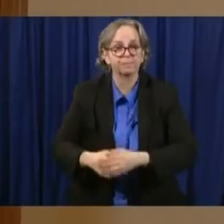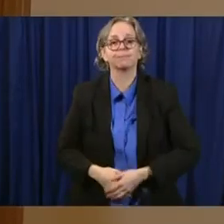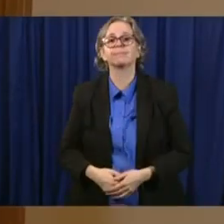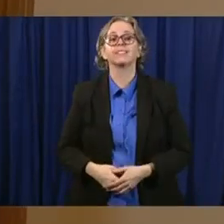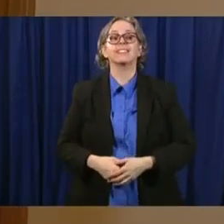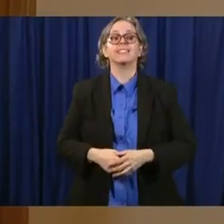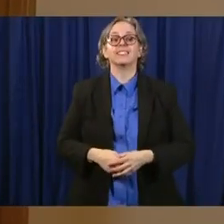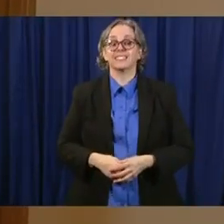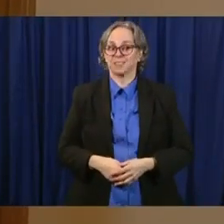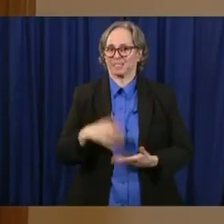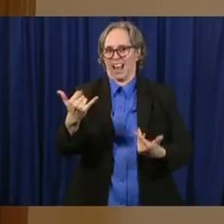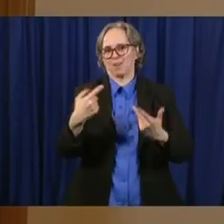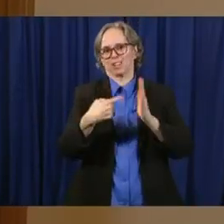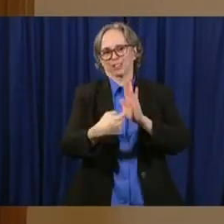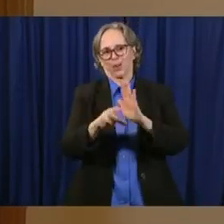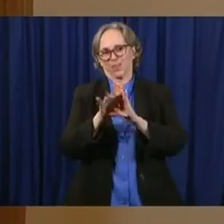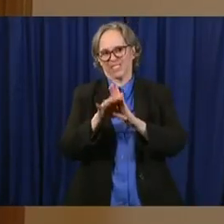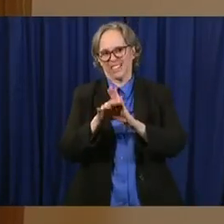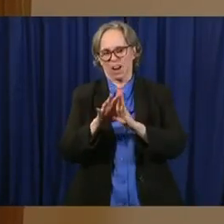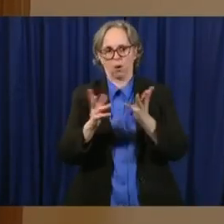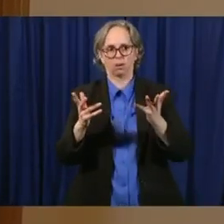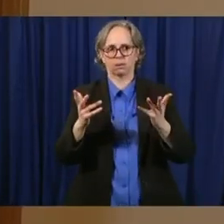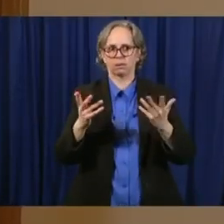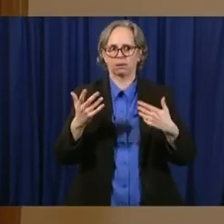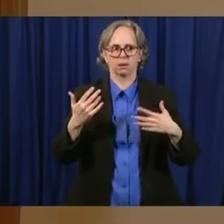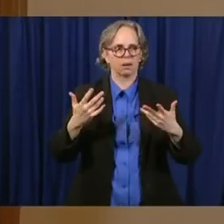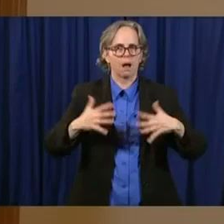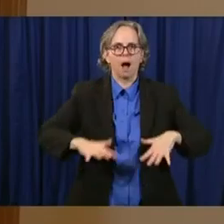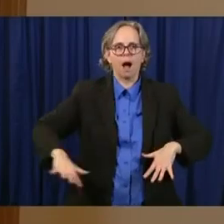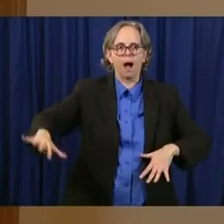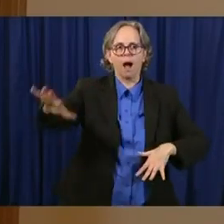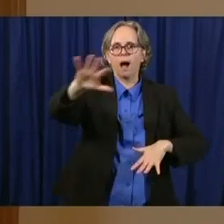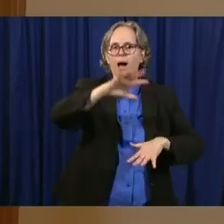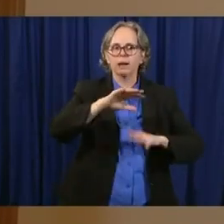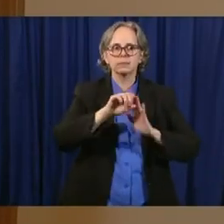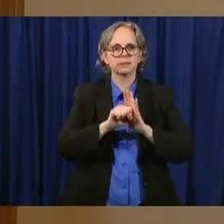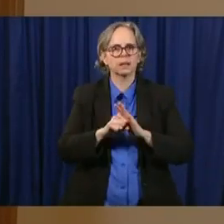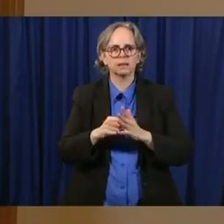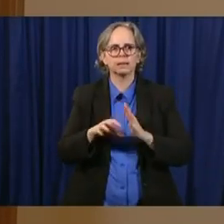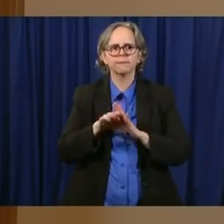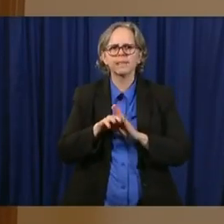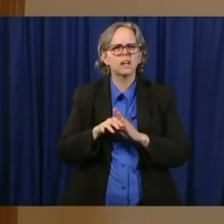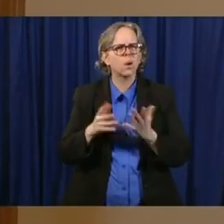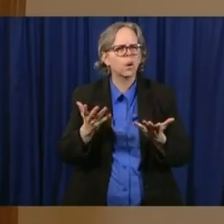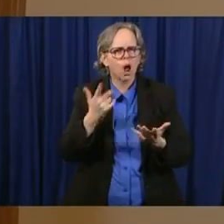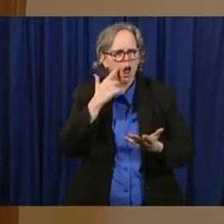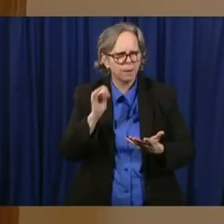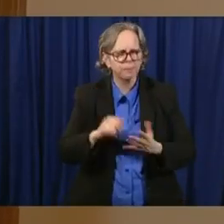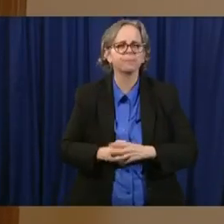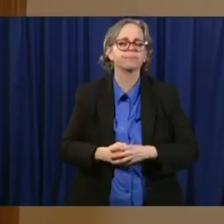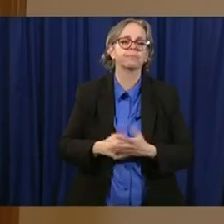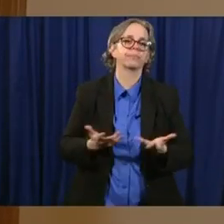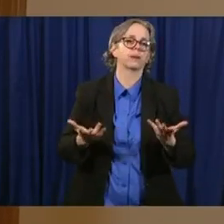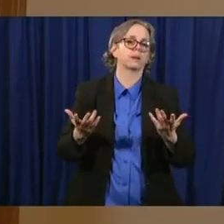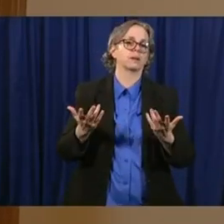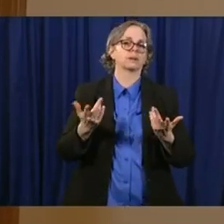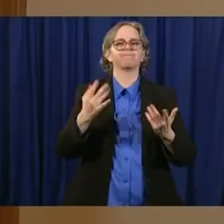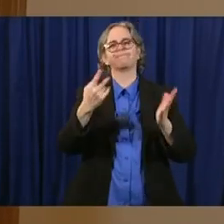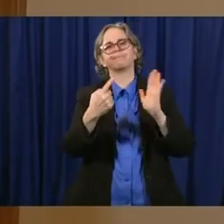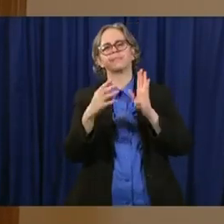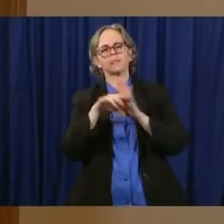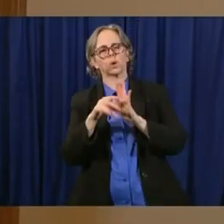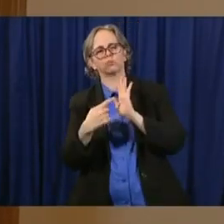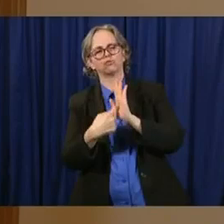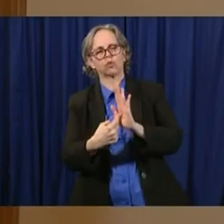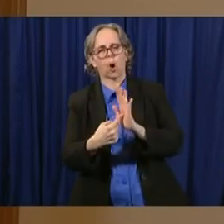is a video that's airing around our state, and what it does is show the difference in sort of a different way to help